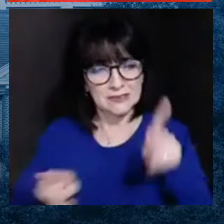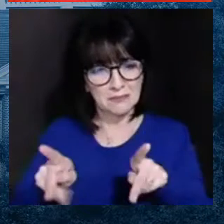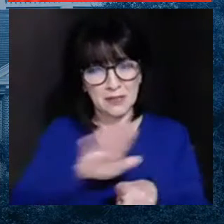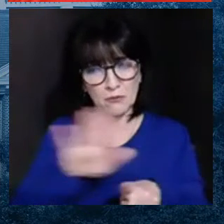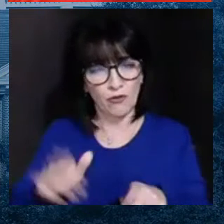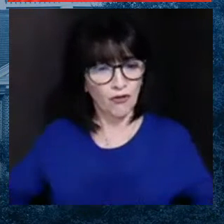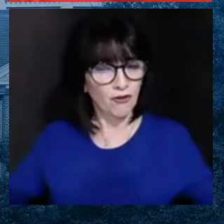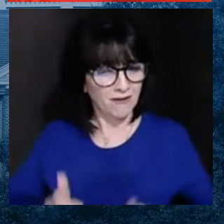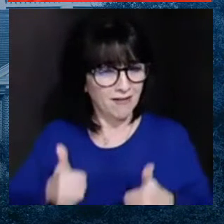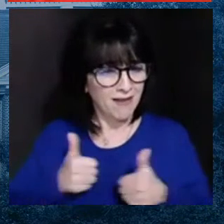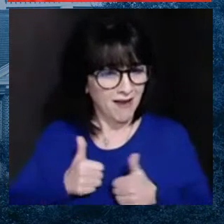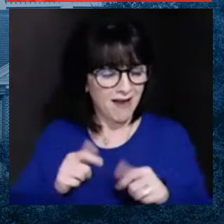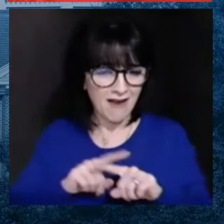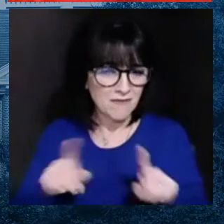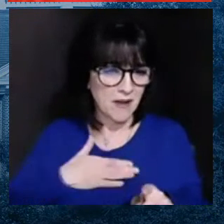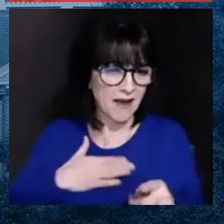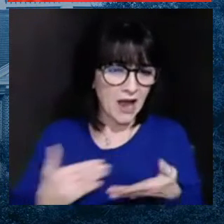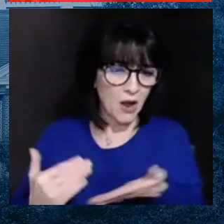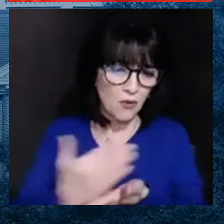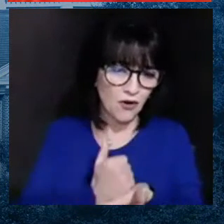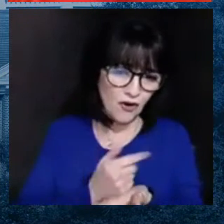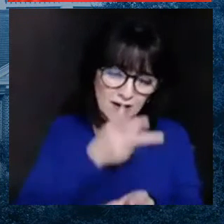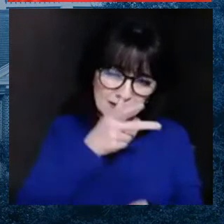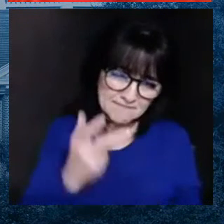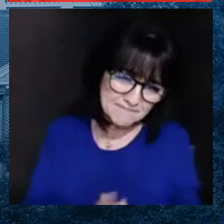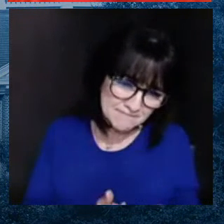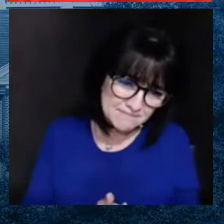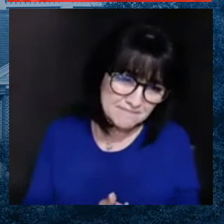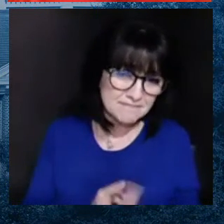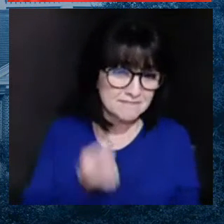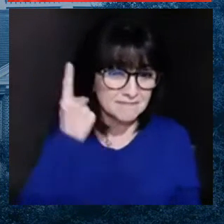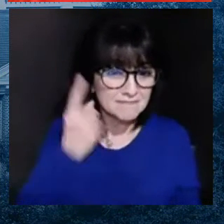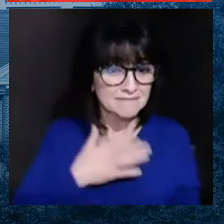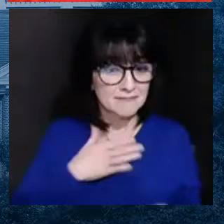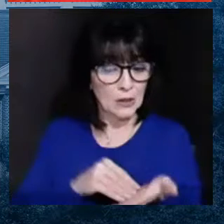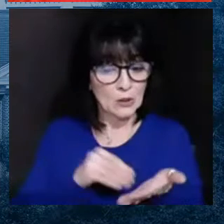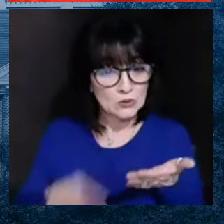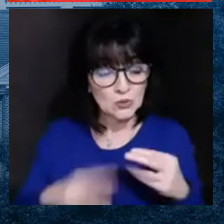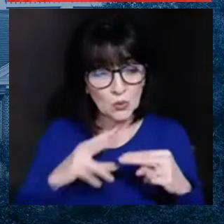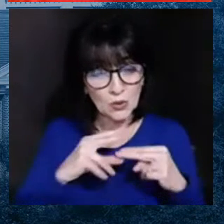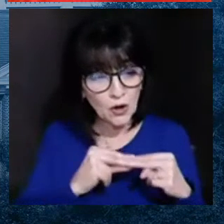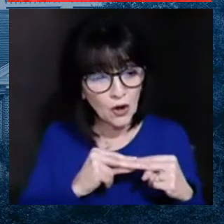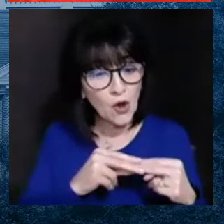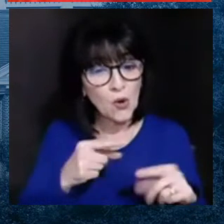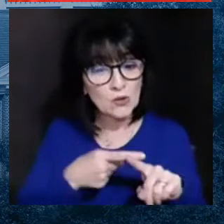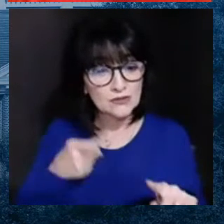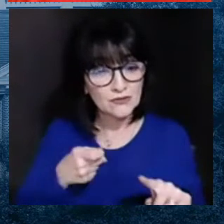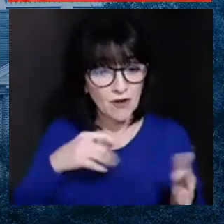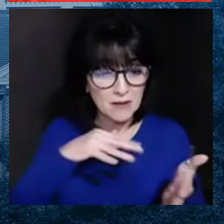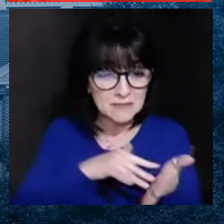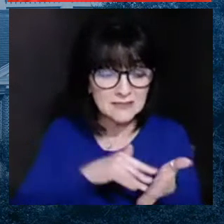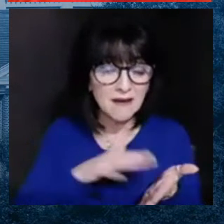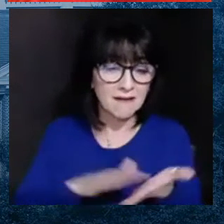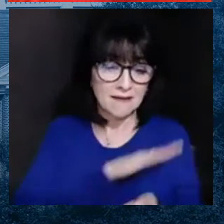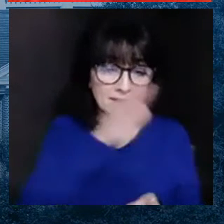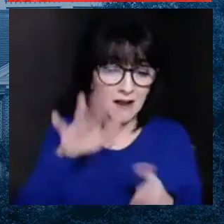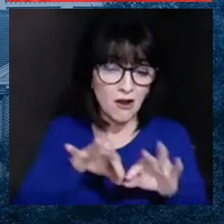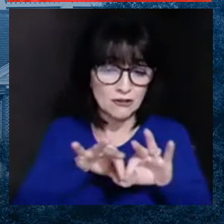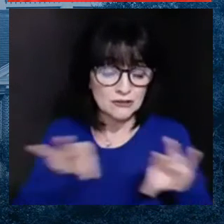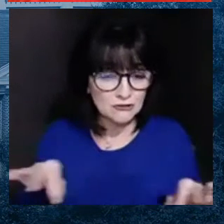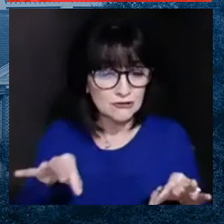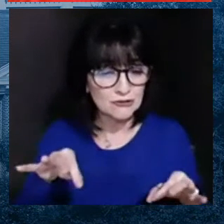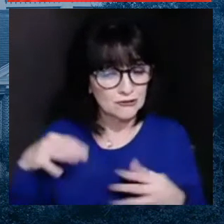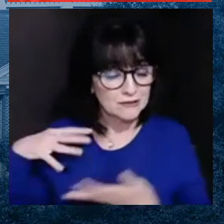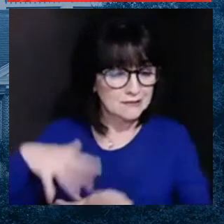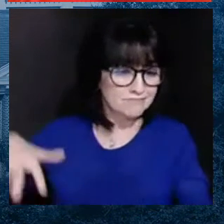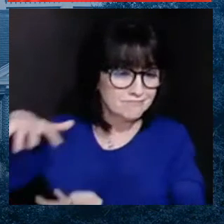just say a simple thank you for all of the mental and behavioral health professionals out there who touch people's lives on a daily basis. We carry the weight of